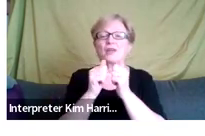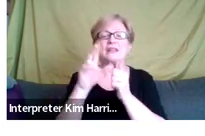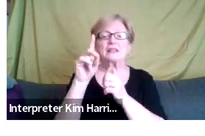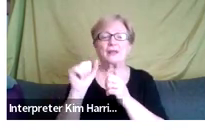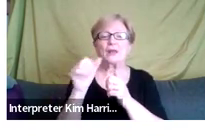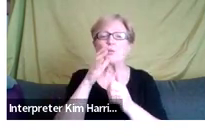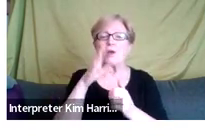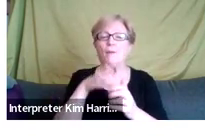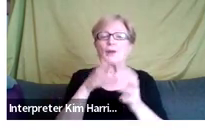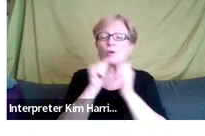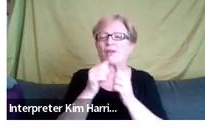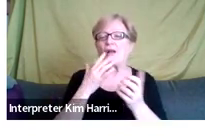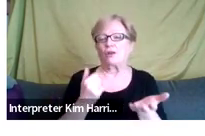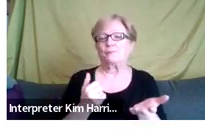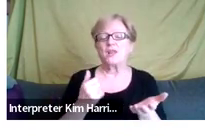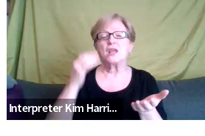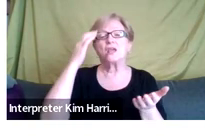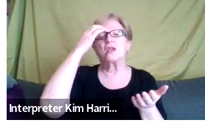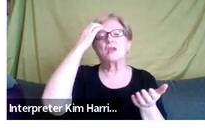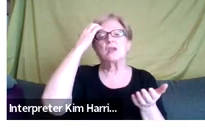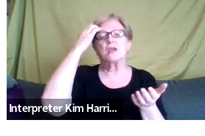basically what it says is